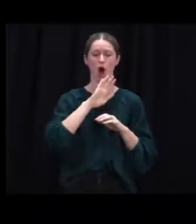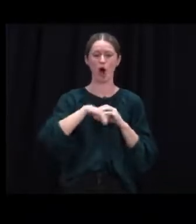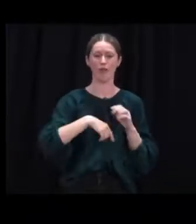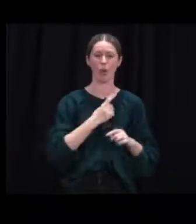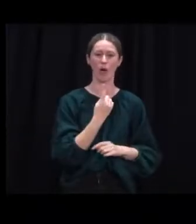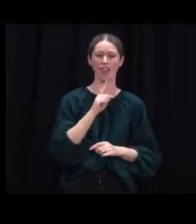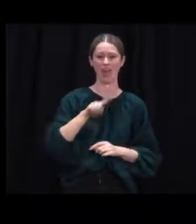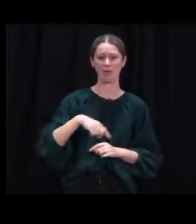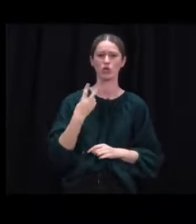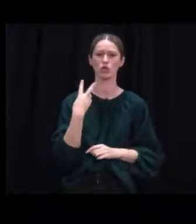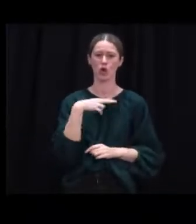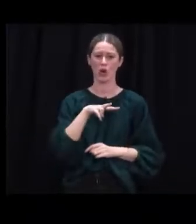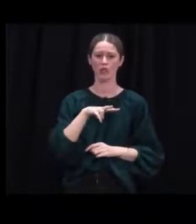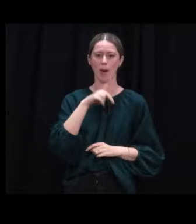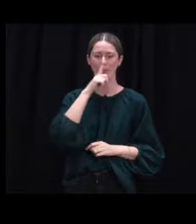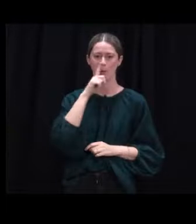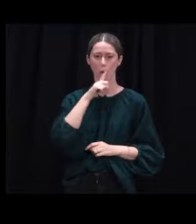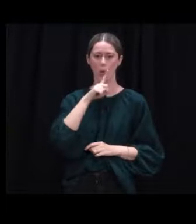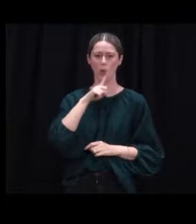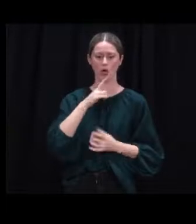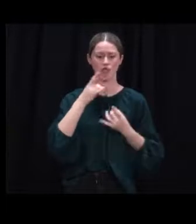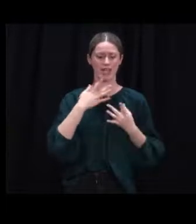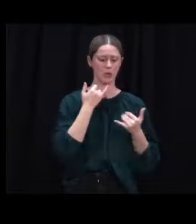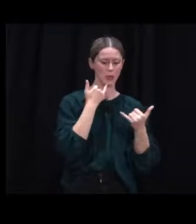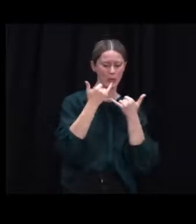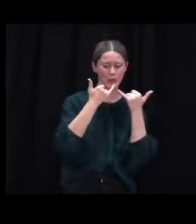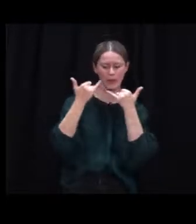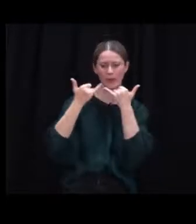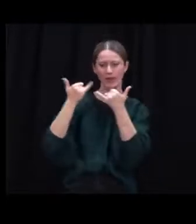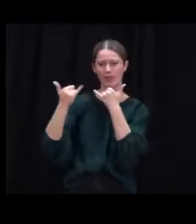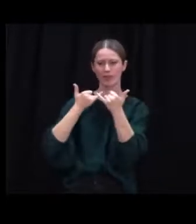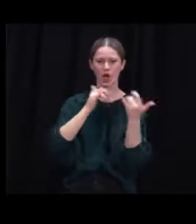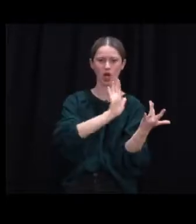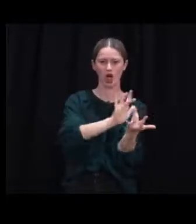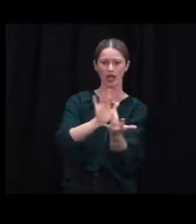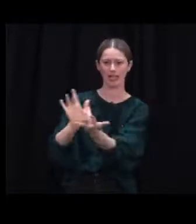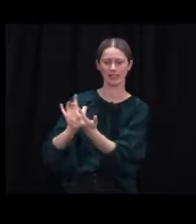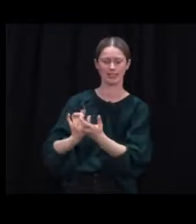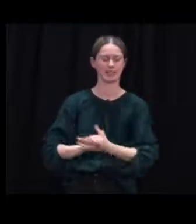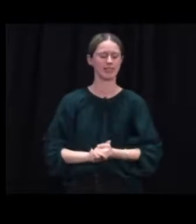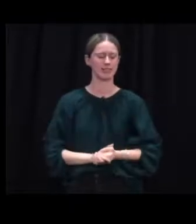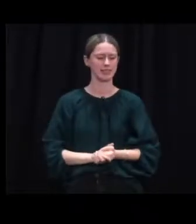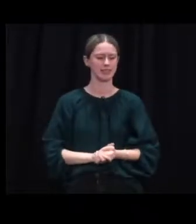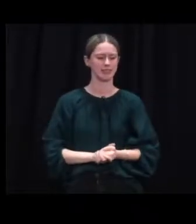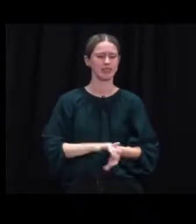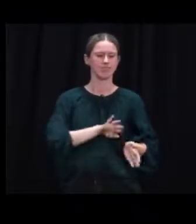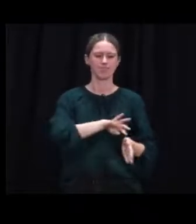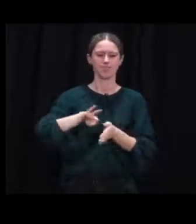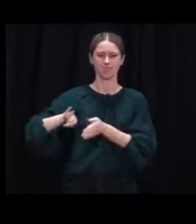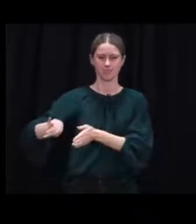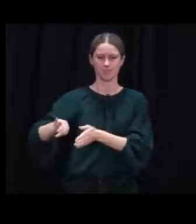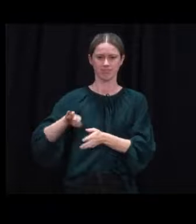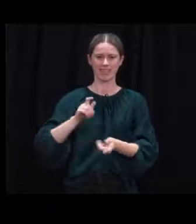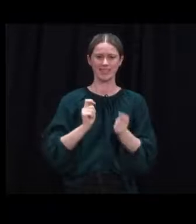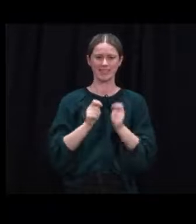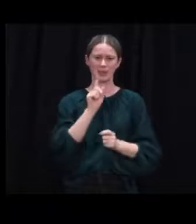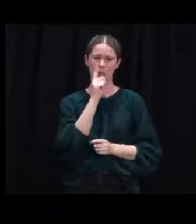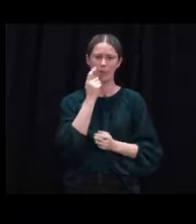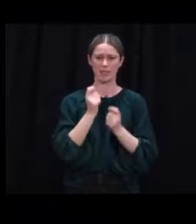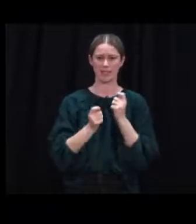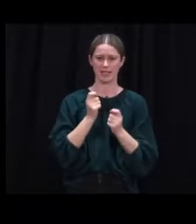across government, and so in total, within the next couple of days, we'll have over 1,200 contact tracers in call centres